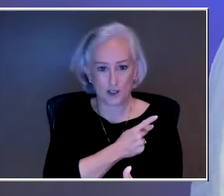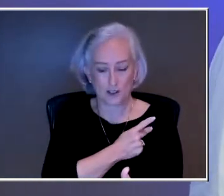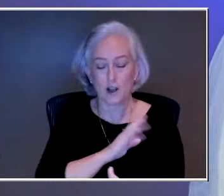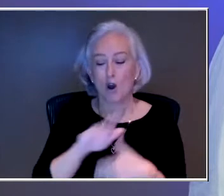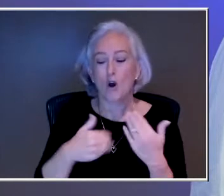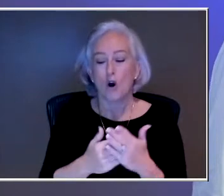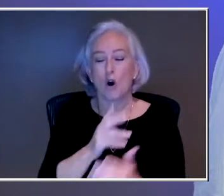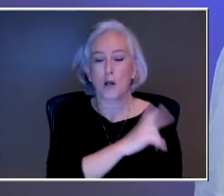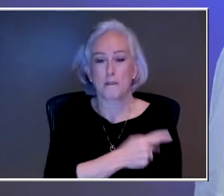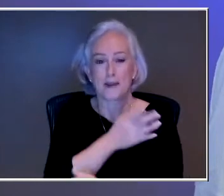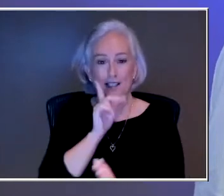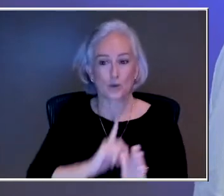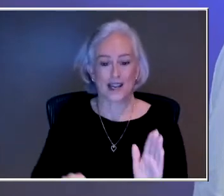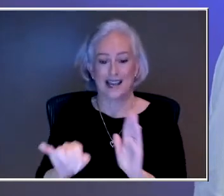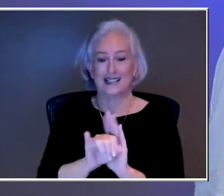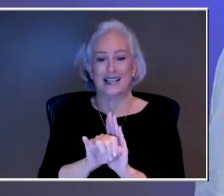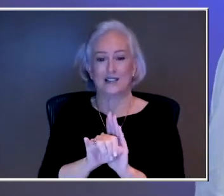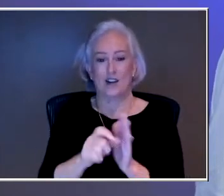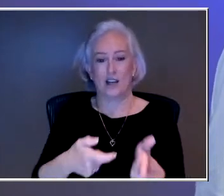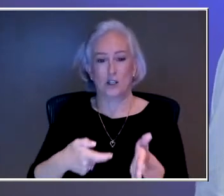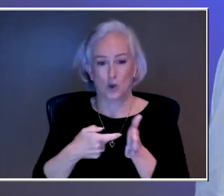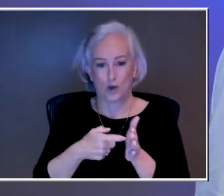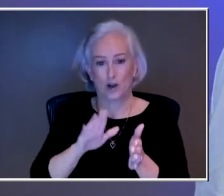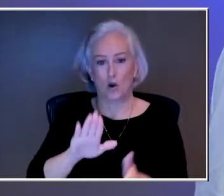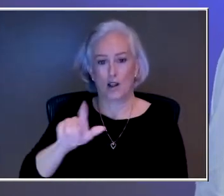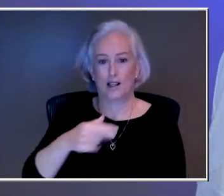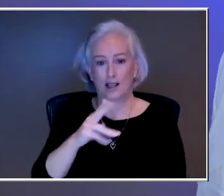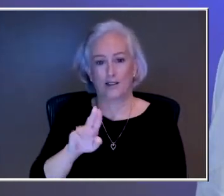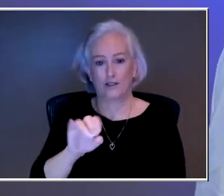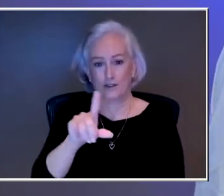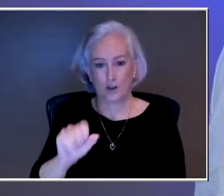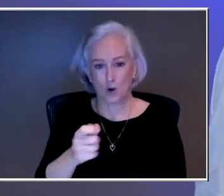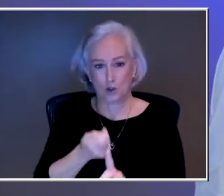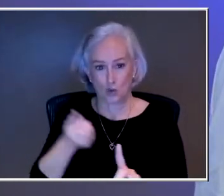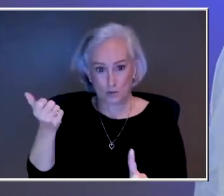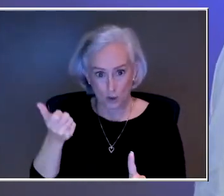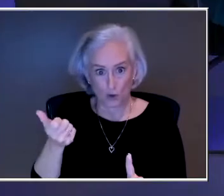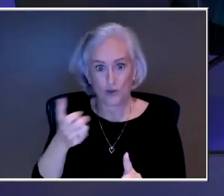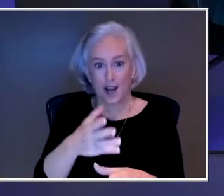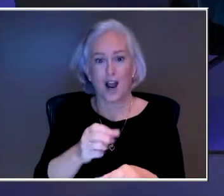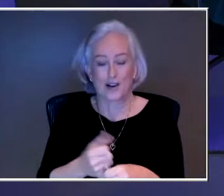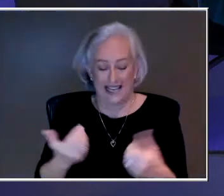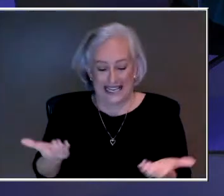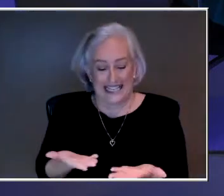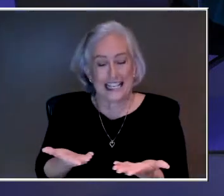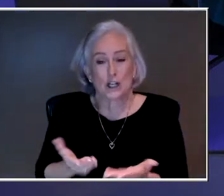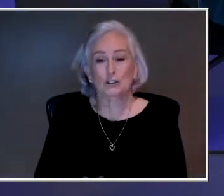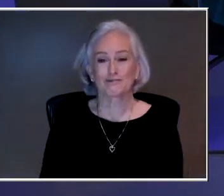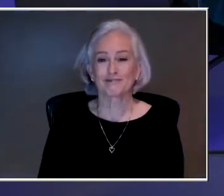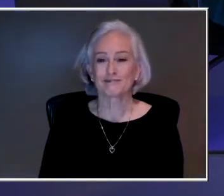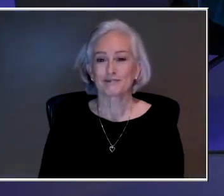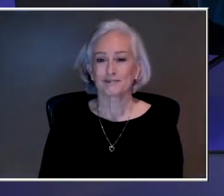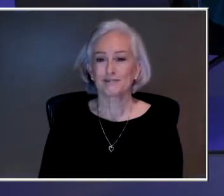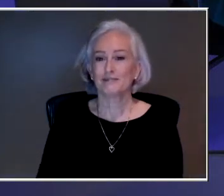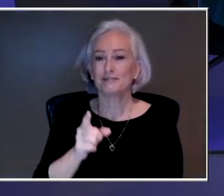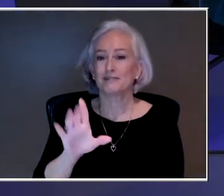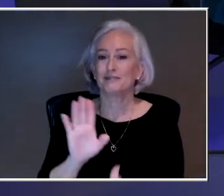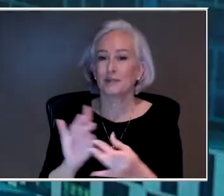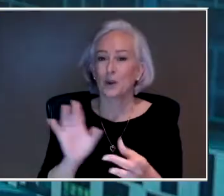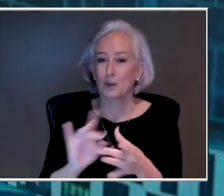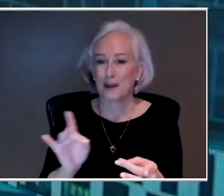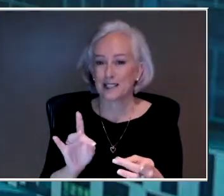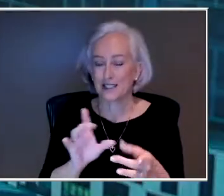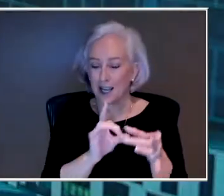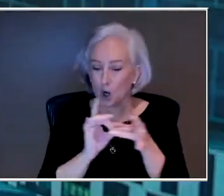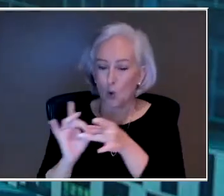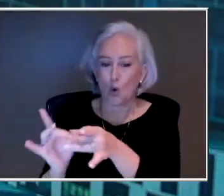that are requiring their lymph nodes to be removed are getting it here. All right. Yes. I think you mentioned, you know, it's really a coordination of care, and that's